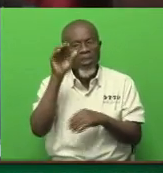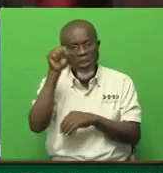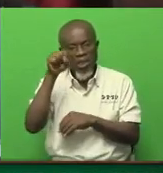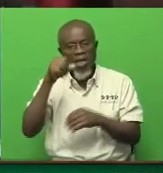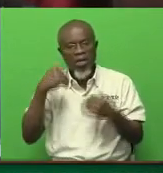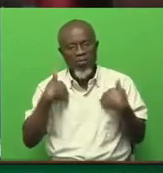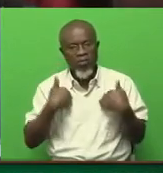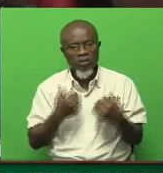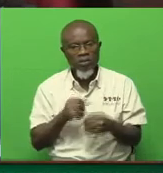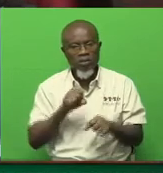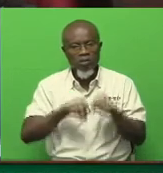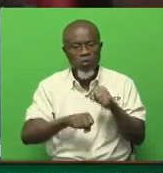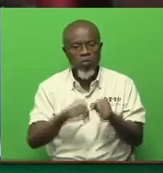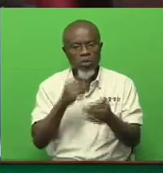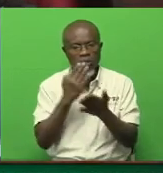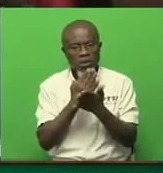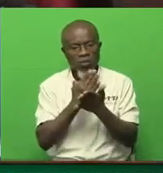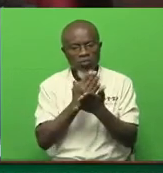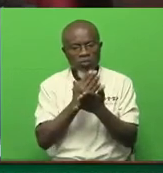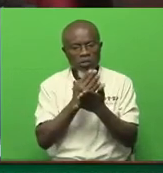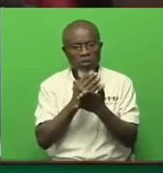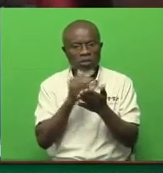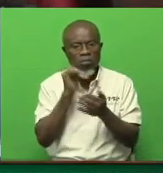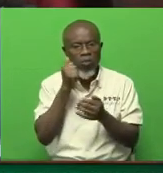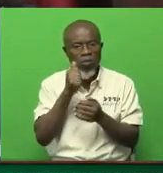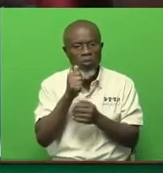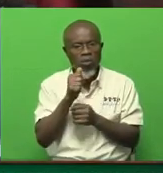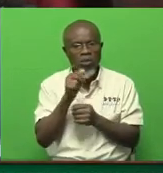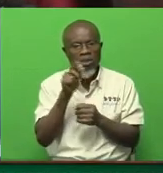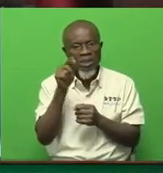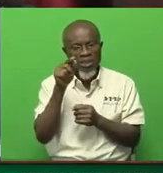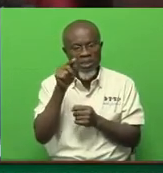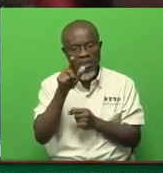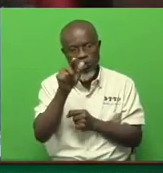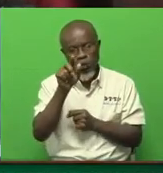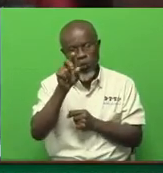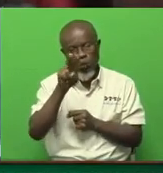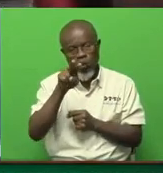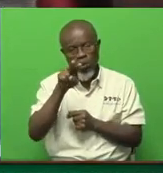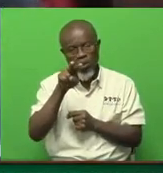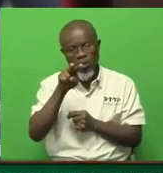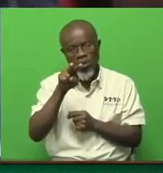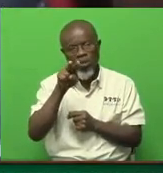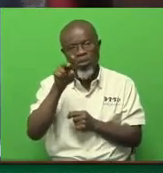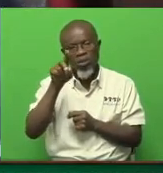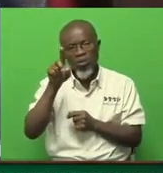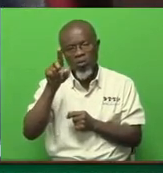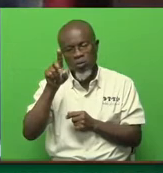in June to Saturday the first day of October 2022 at 10 am